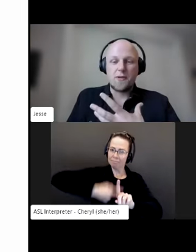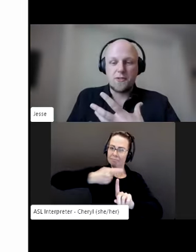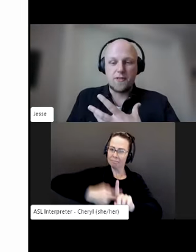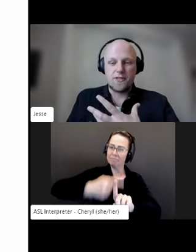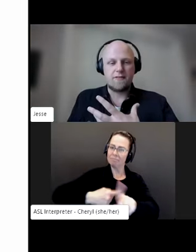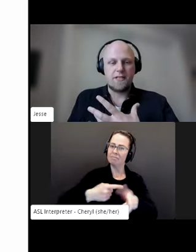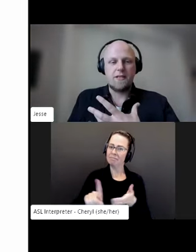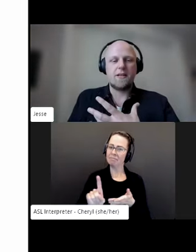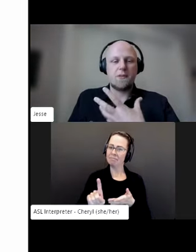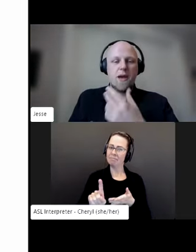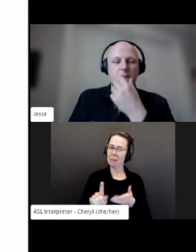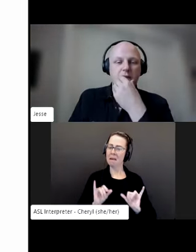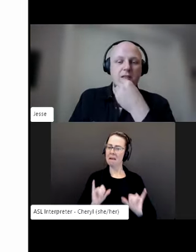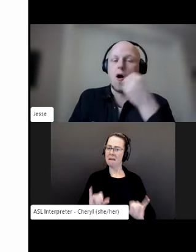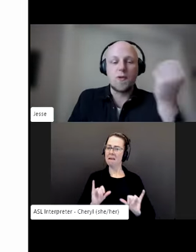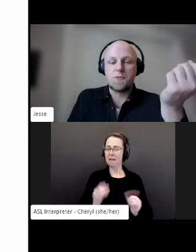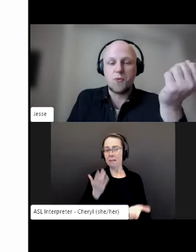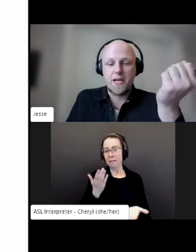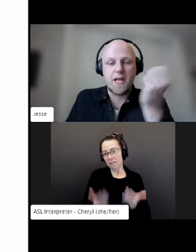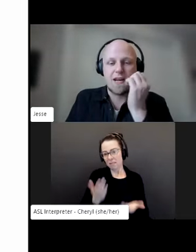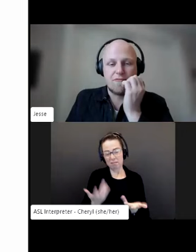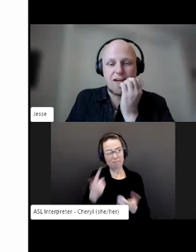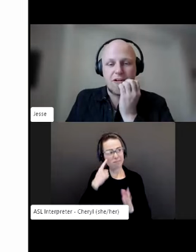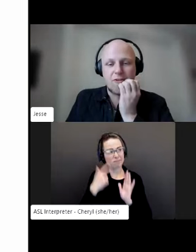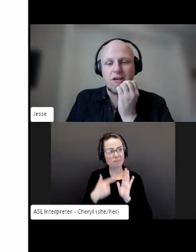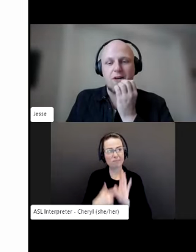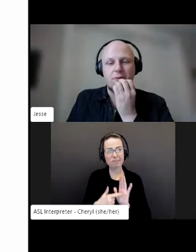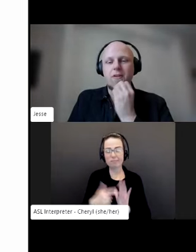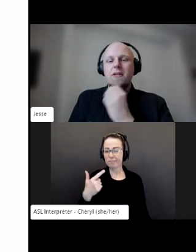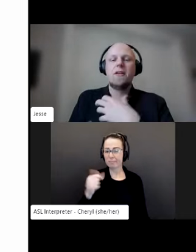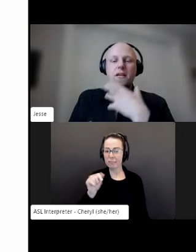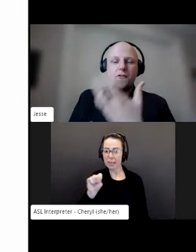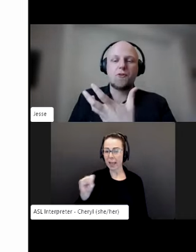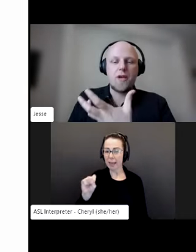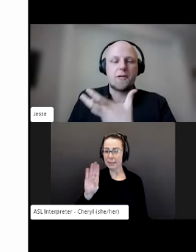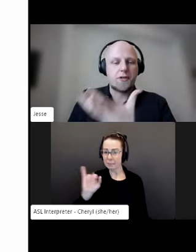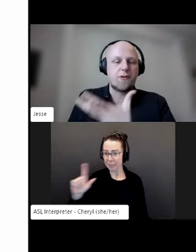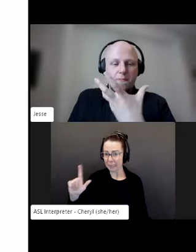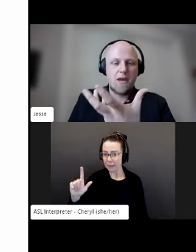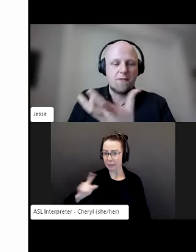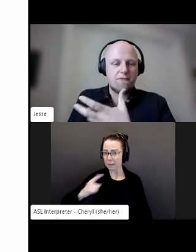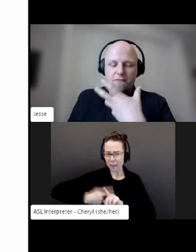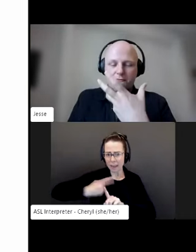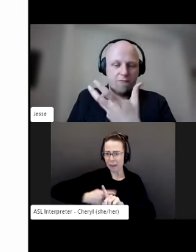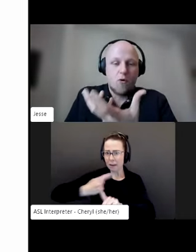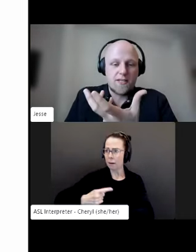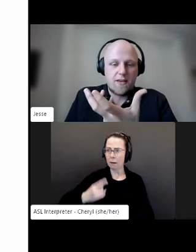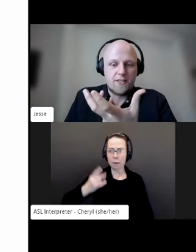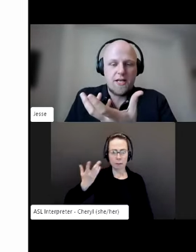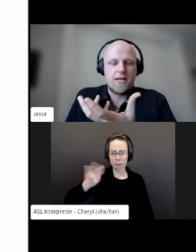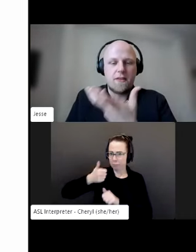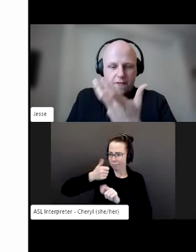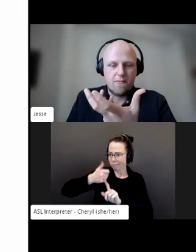that's always due on the 17th, and the payment is always between $95 and $100. If you create a recurring payment for